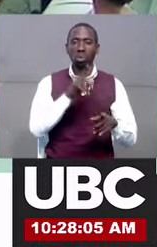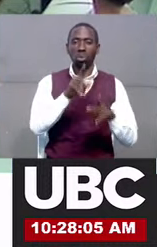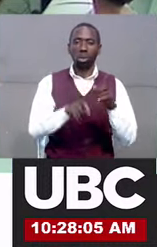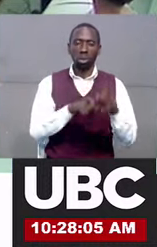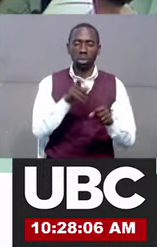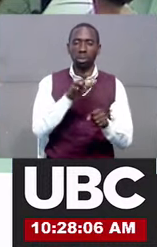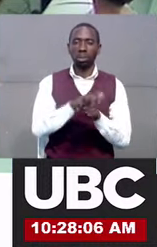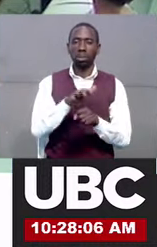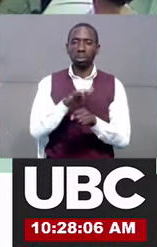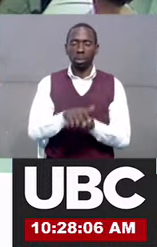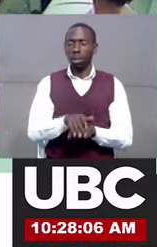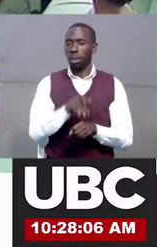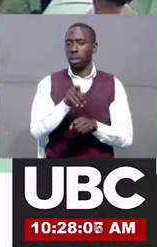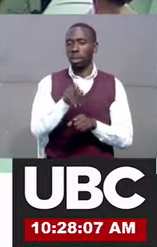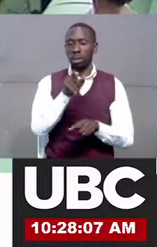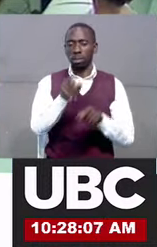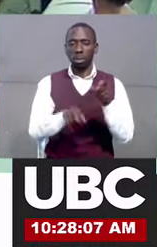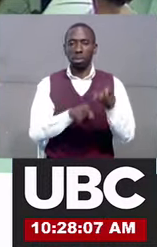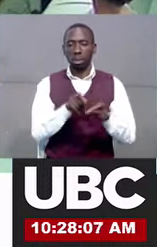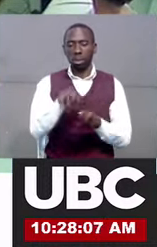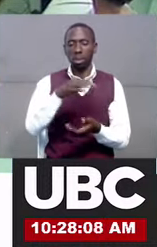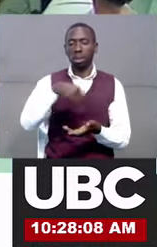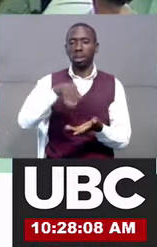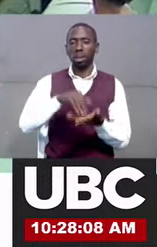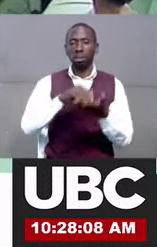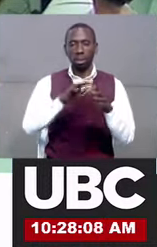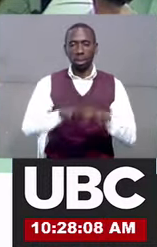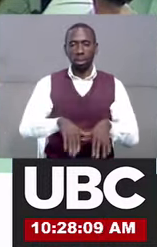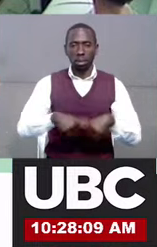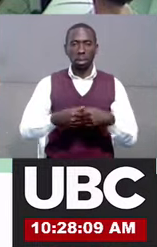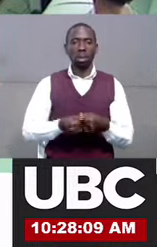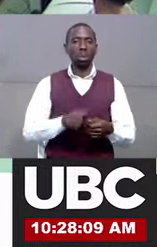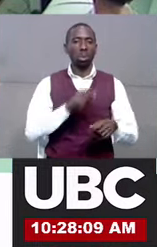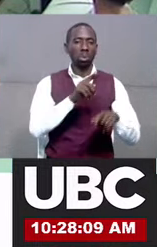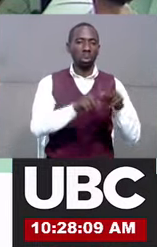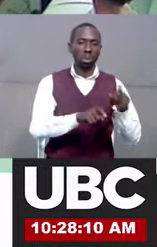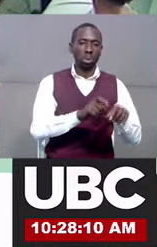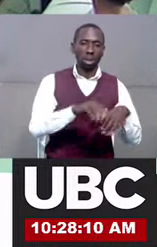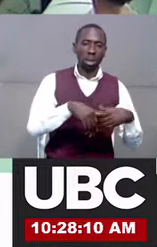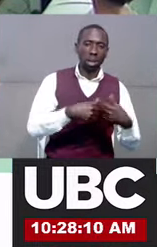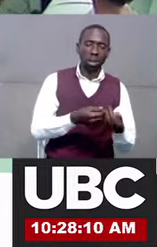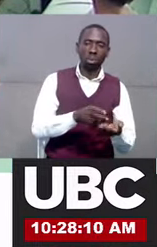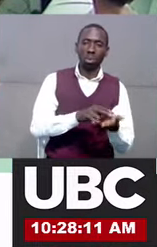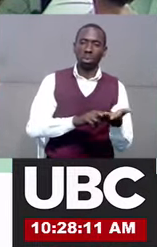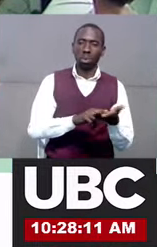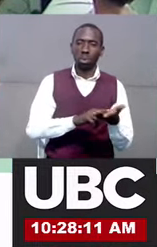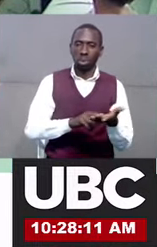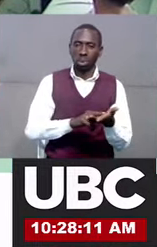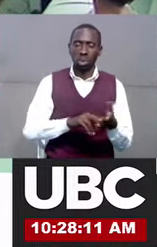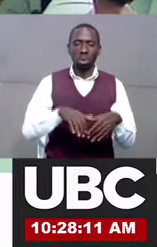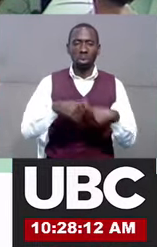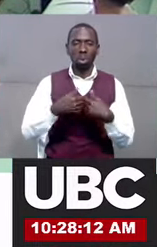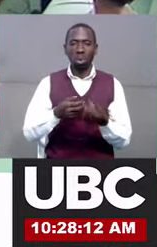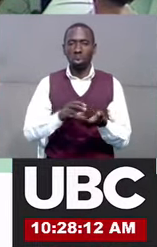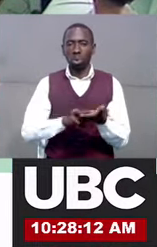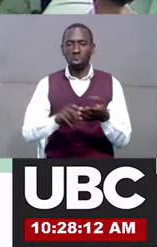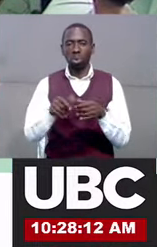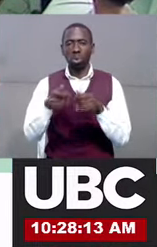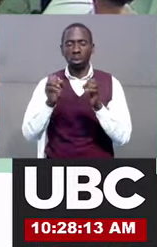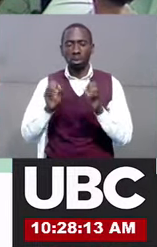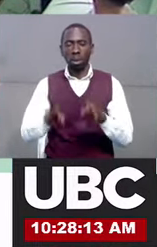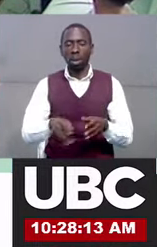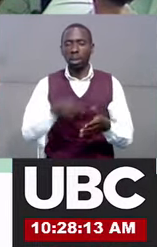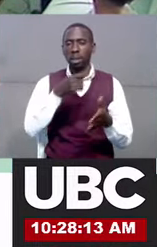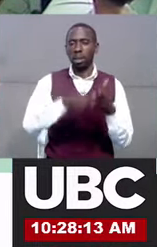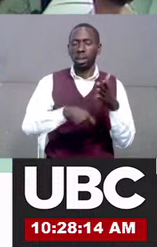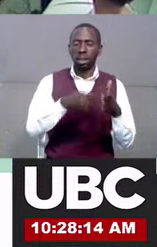about this people-centered parliament. Questions about how we use or even misuse the people's taxpayer